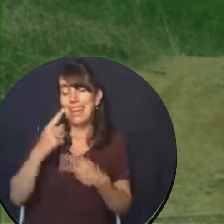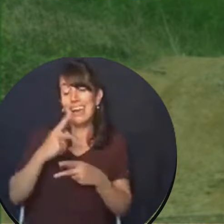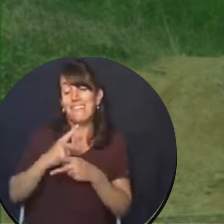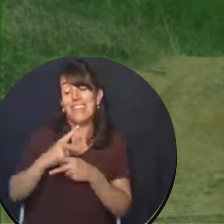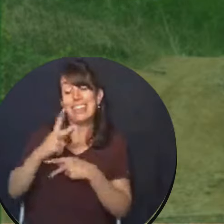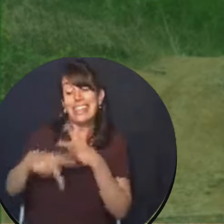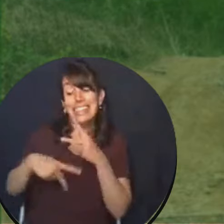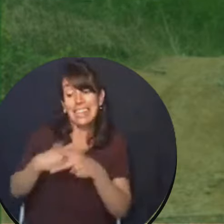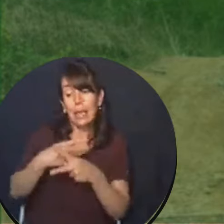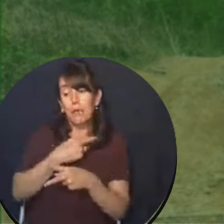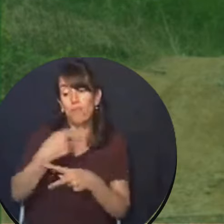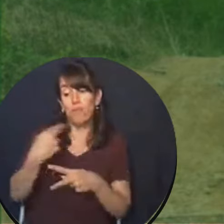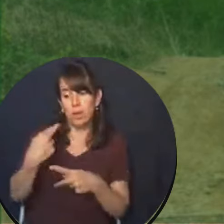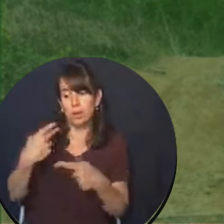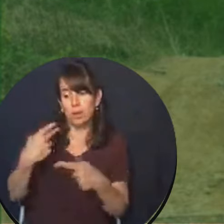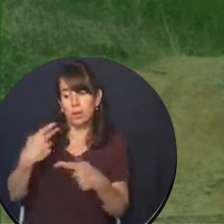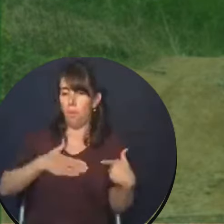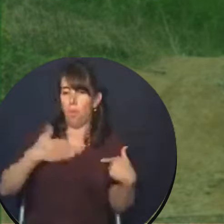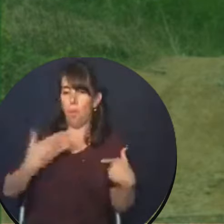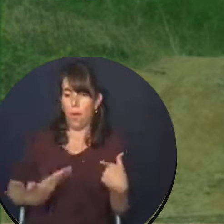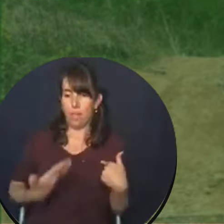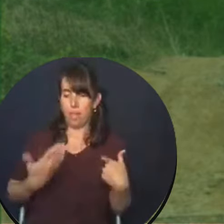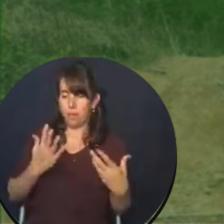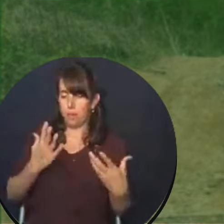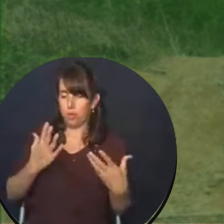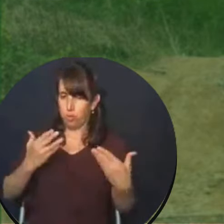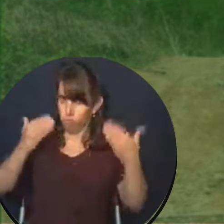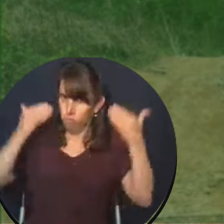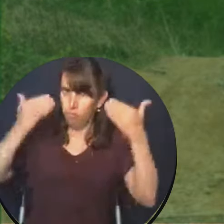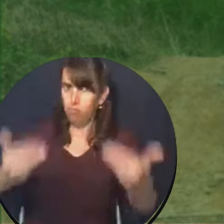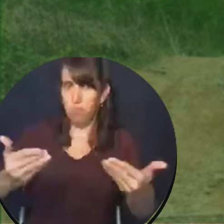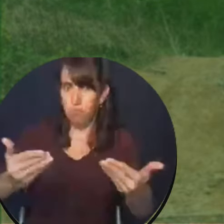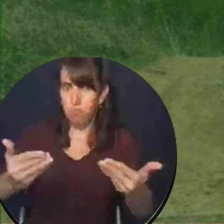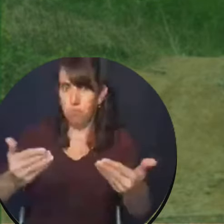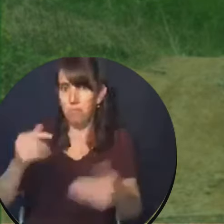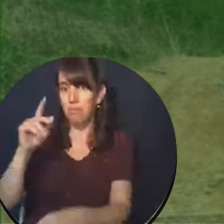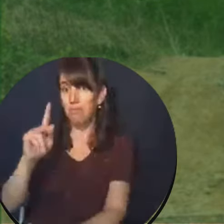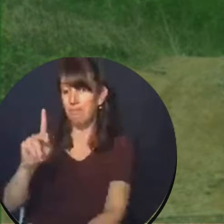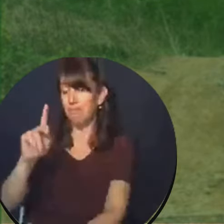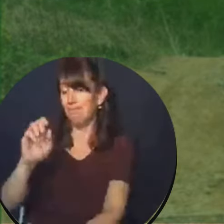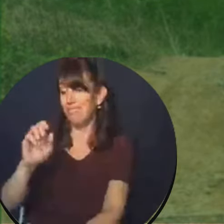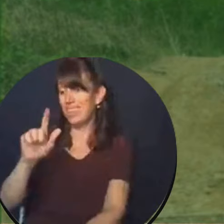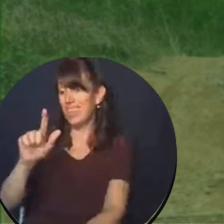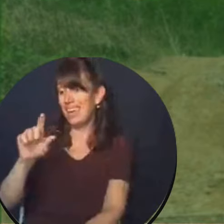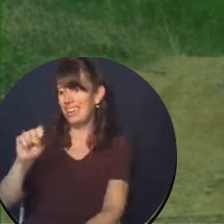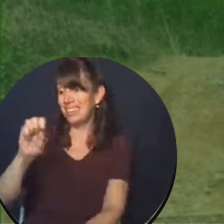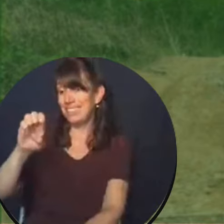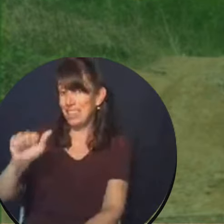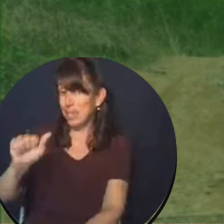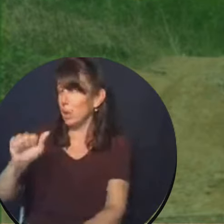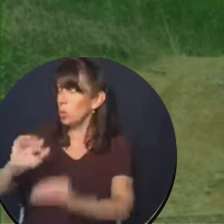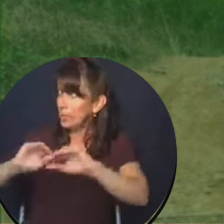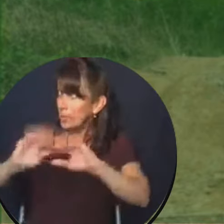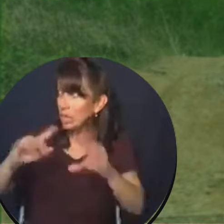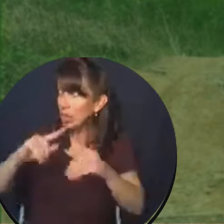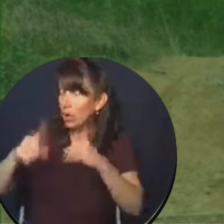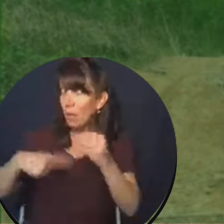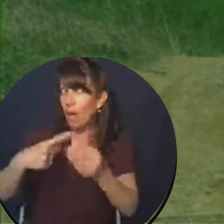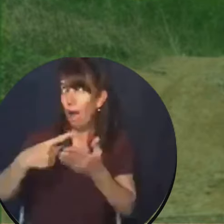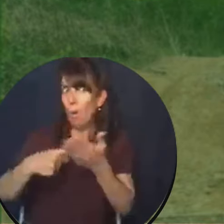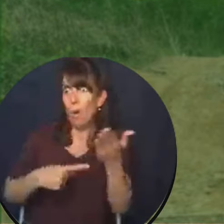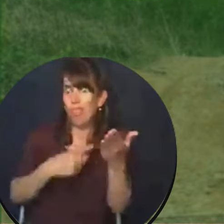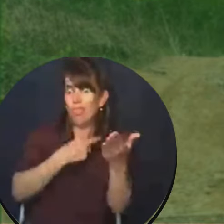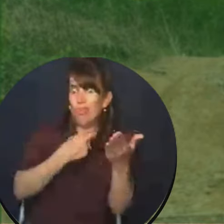So Kelsey talked very specifically about what was at stake should they risk arrest and the choice that they made, right?